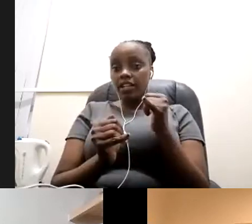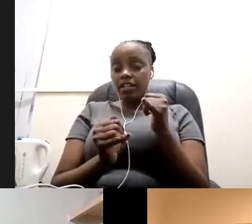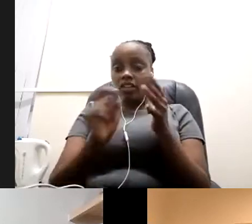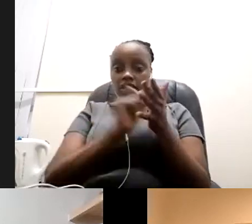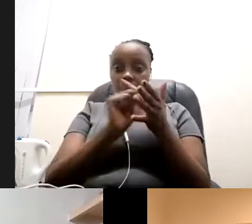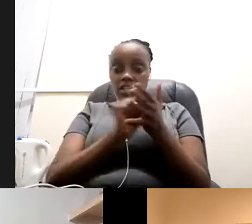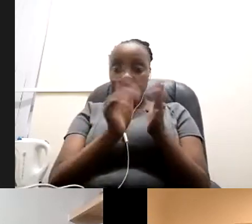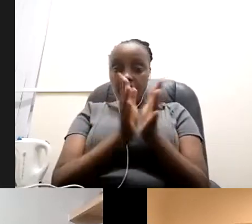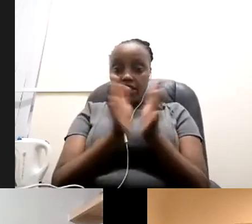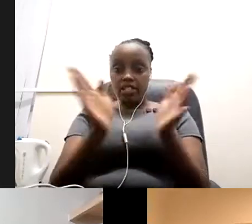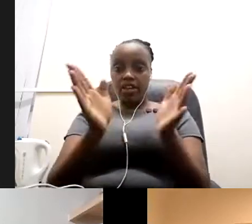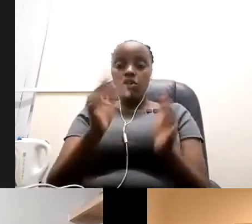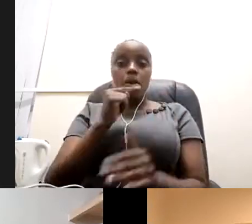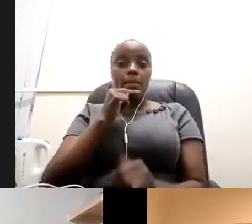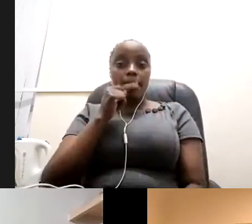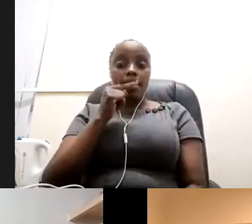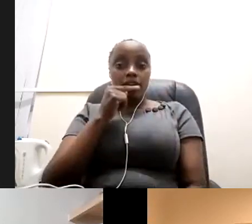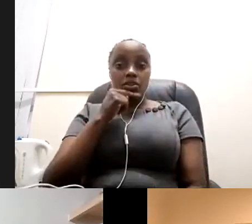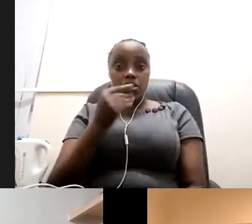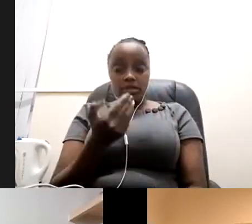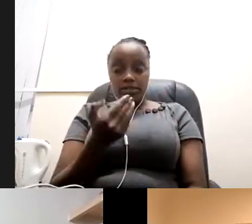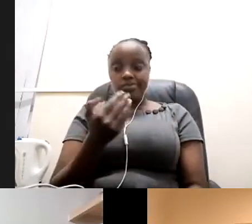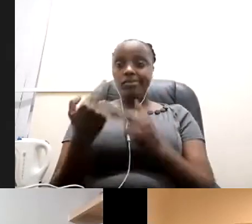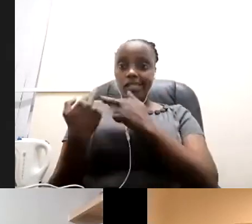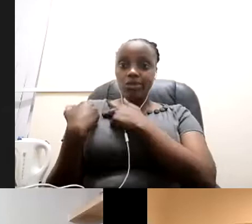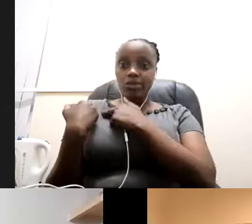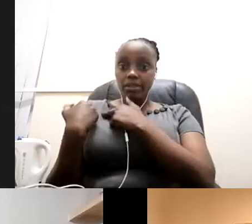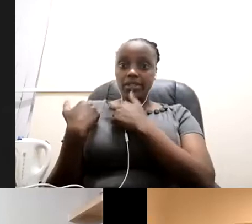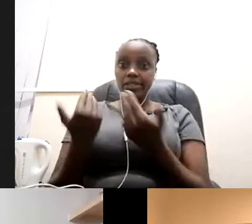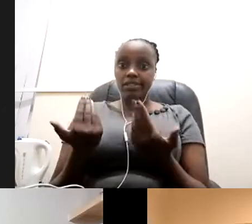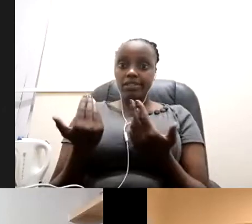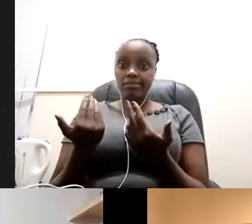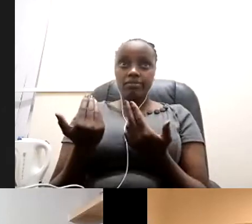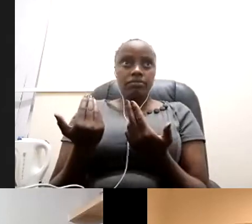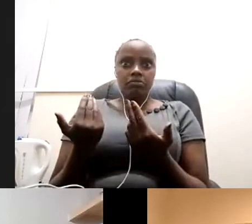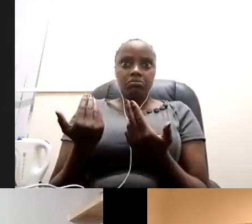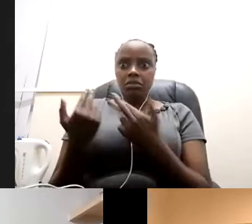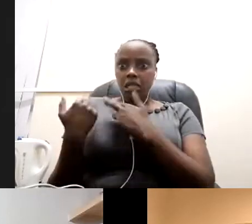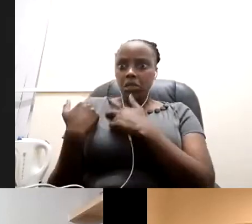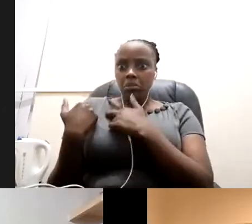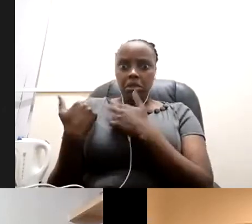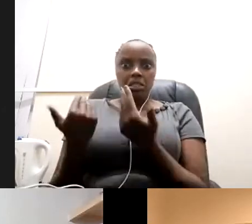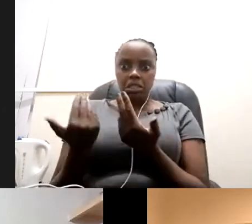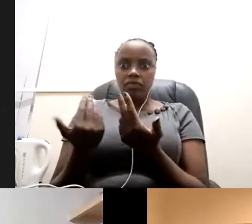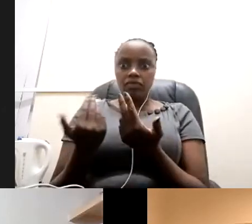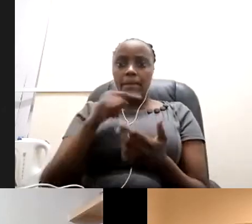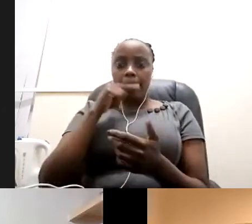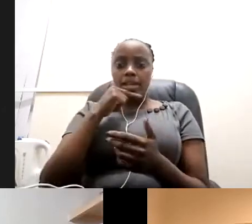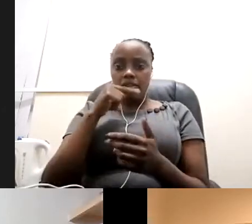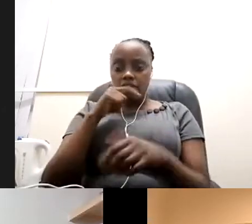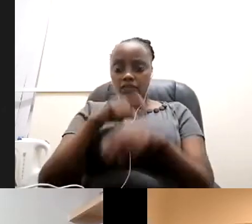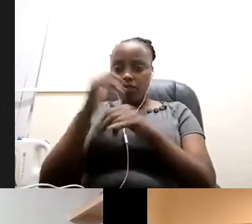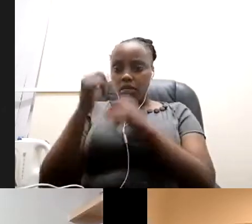General mentioned accountability. Accountability, I am going to mention at the end of